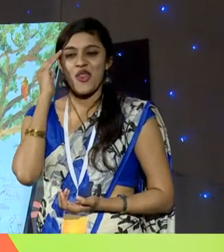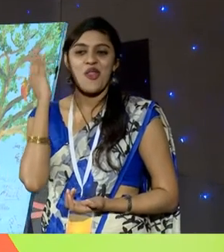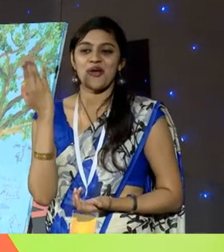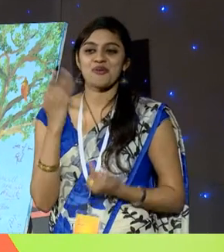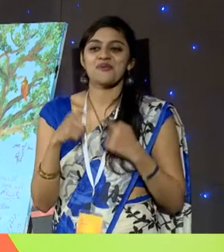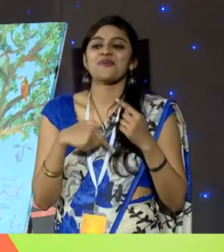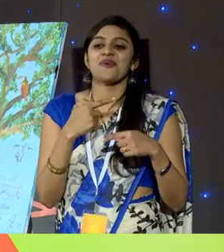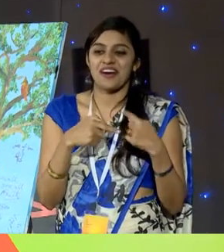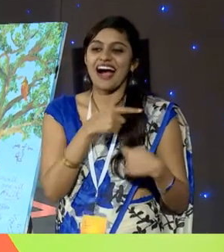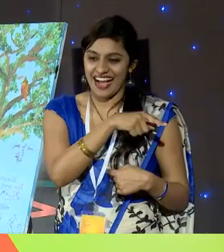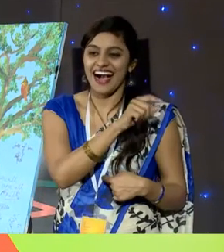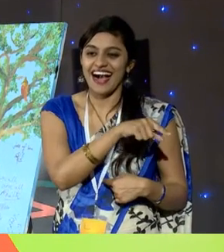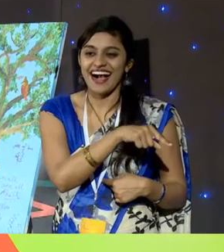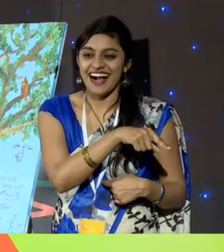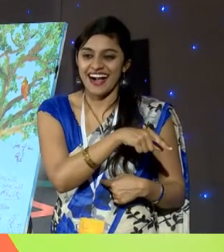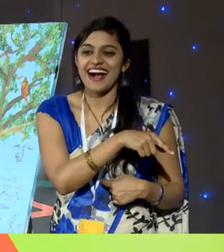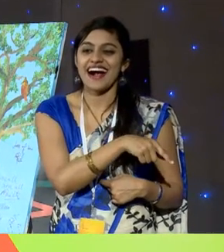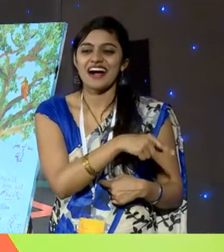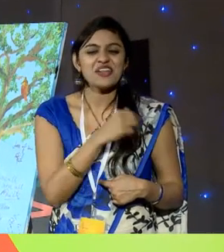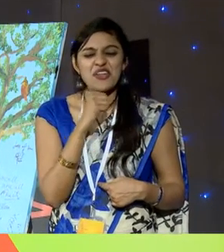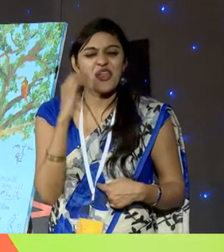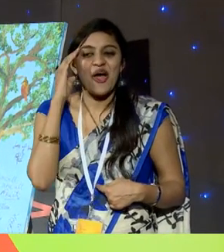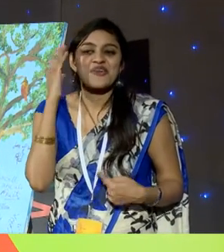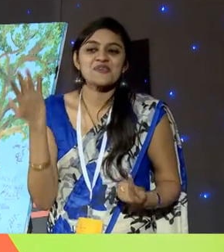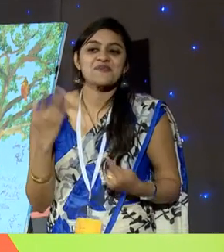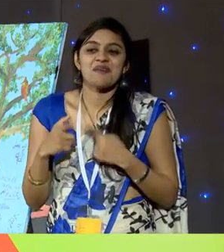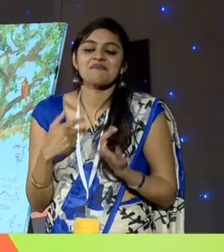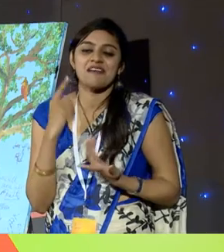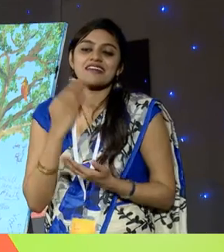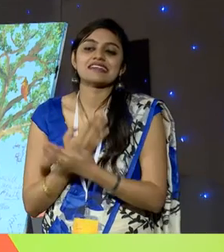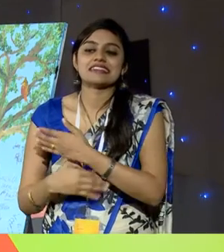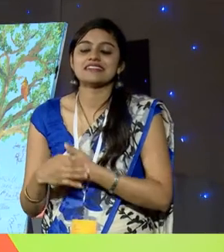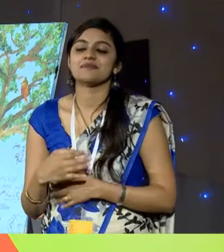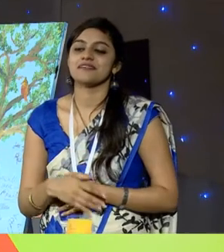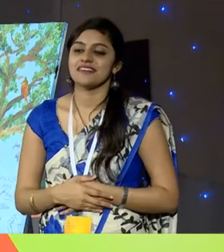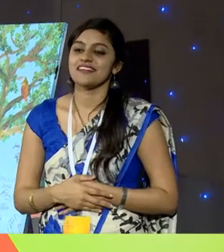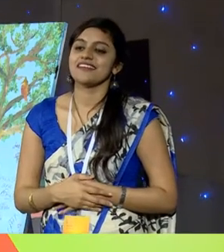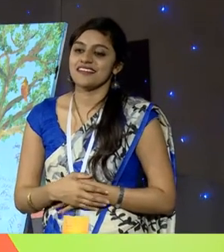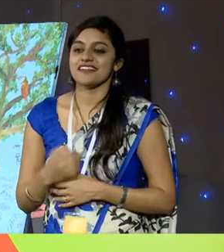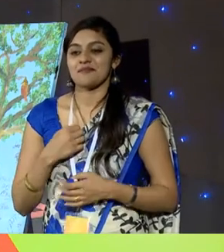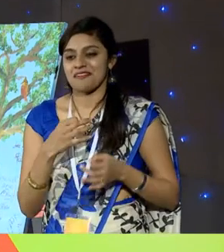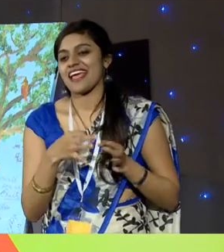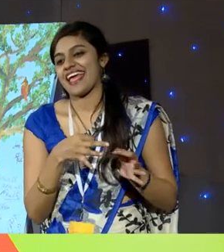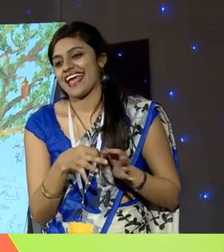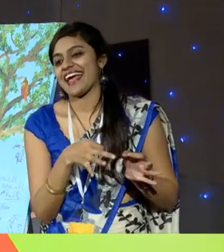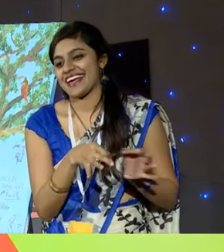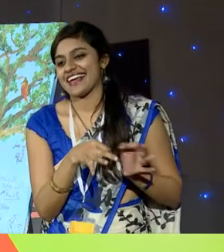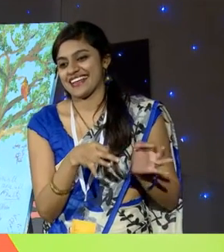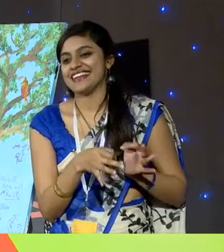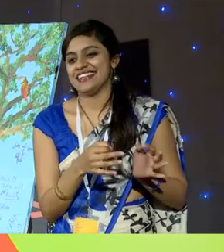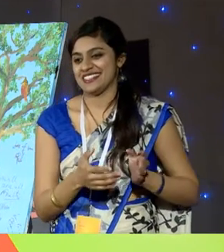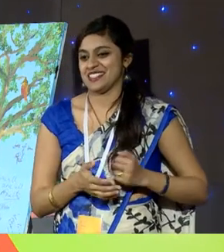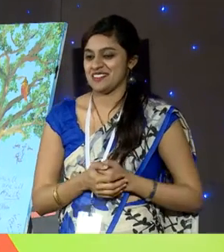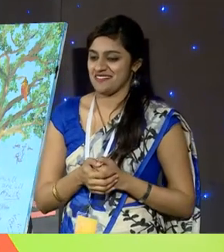desk, scratching away, you know, to glory. That's his idea of writing. Or probably maybe, you know, in front of a computer, peering into the